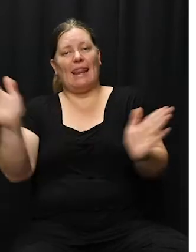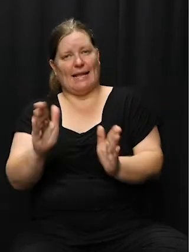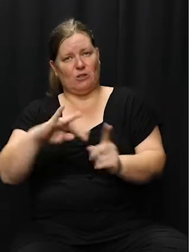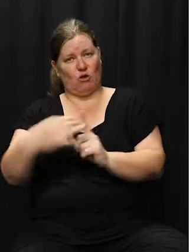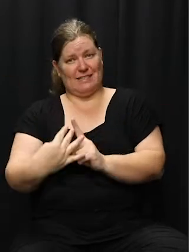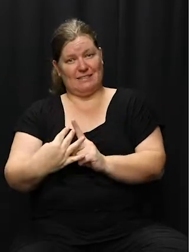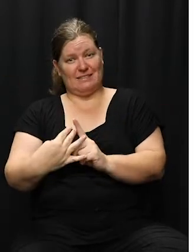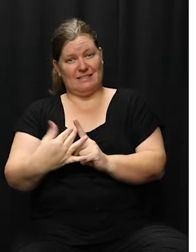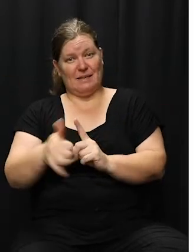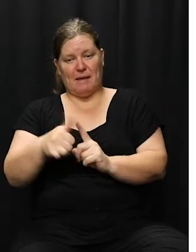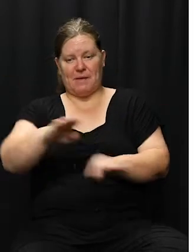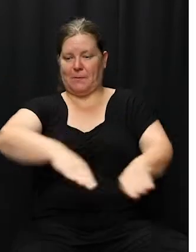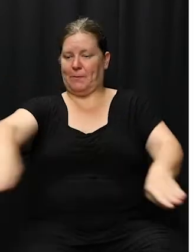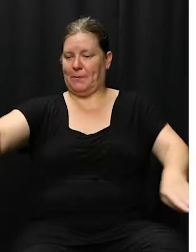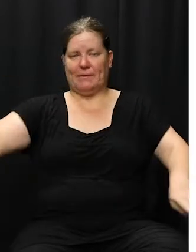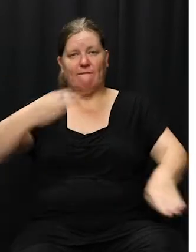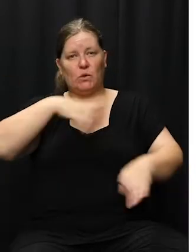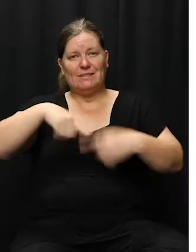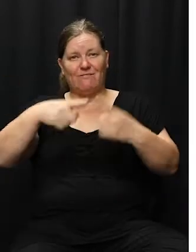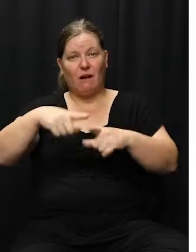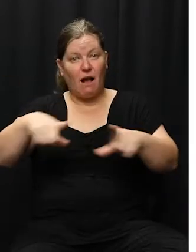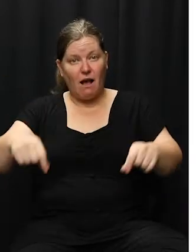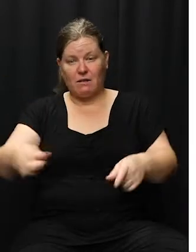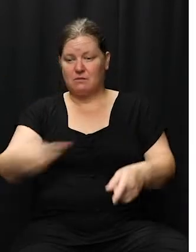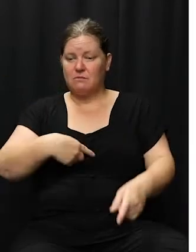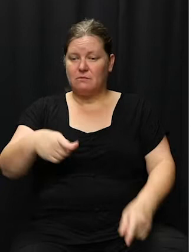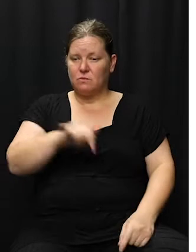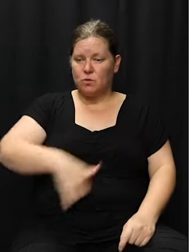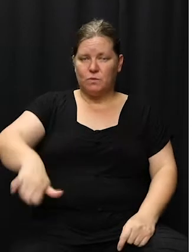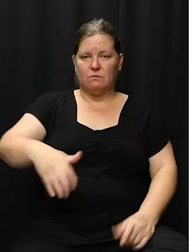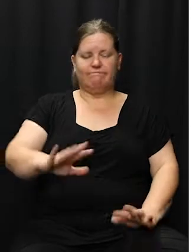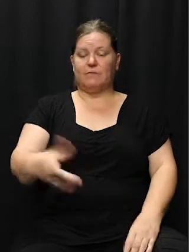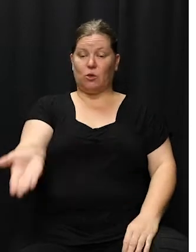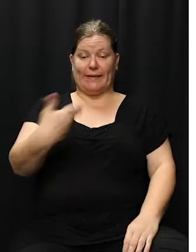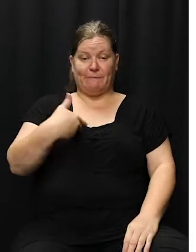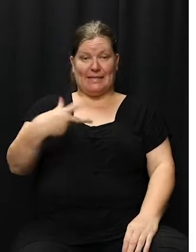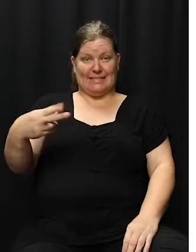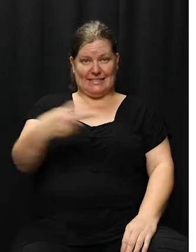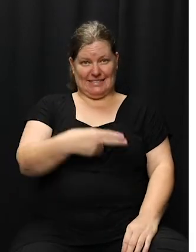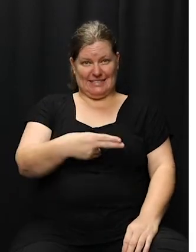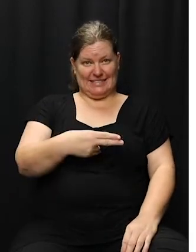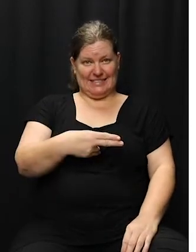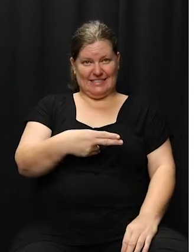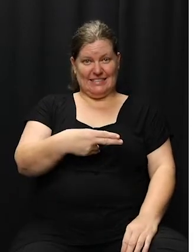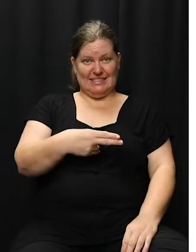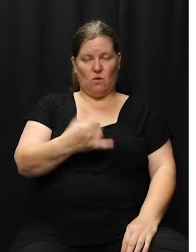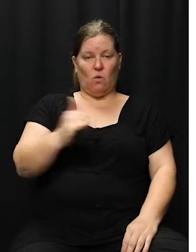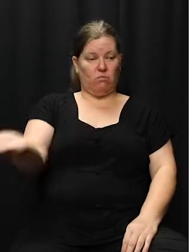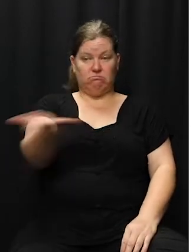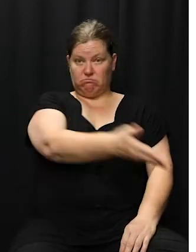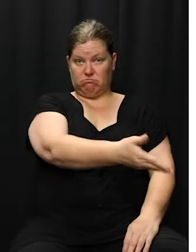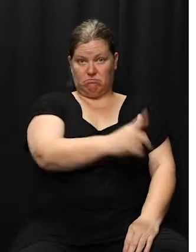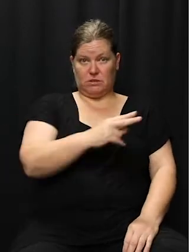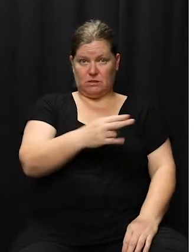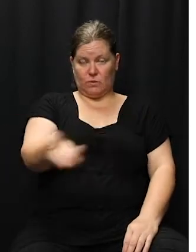what that phrase is. I would do that before I'm giving them less context, like, you know, cards out on the table. Which one? Sorry, not which one. Sorry, can you give me the